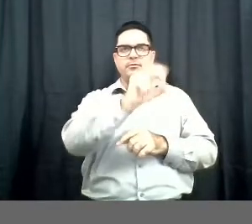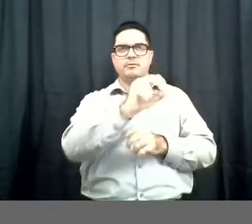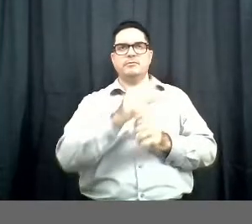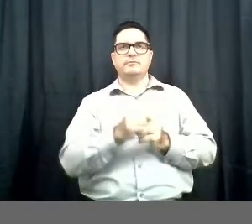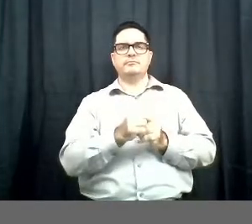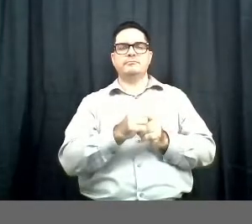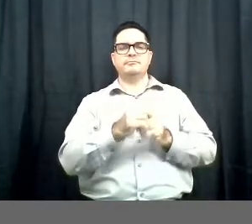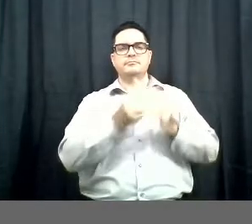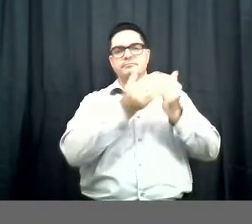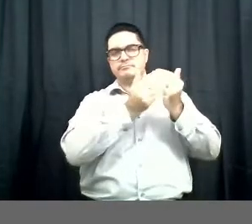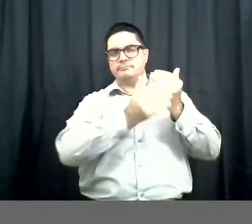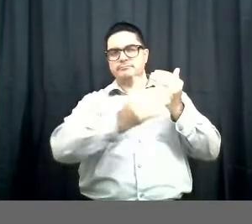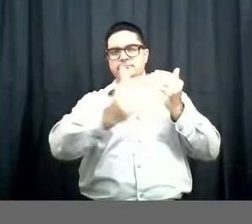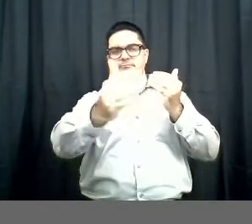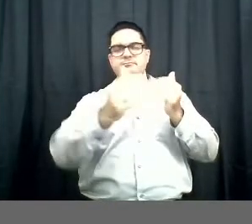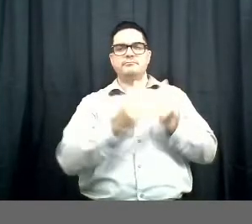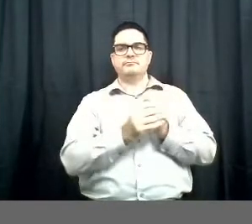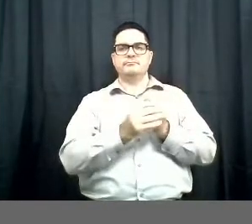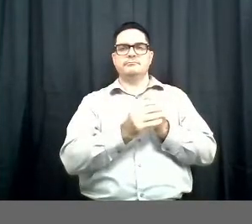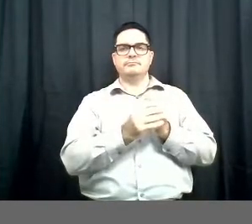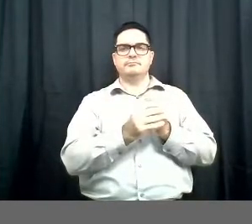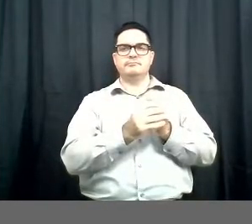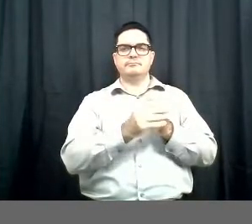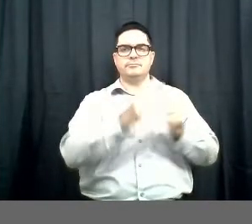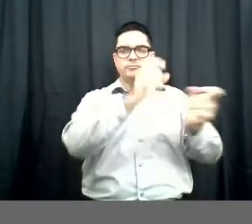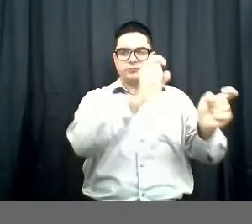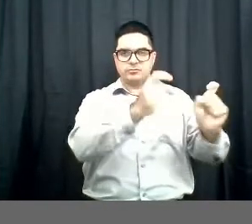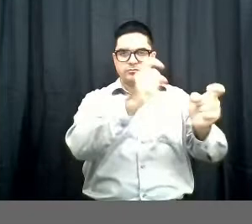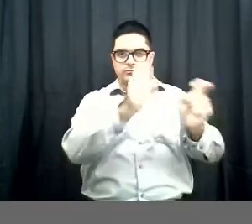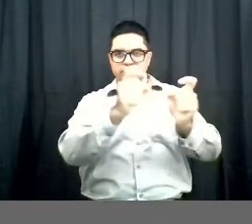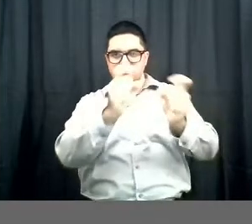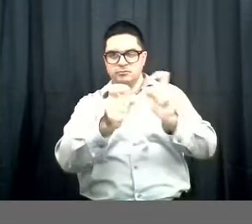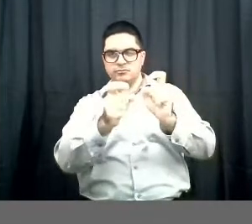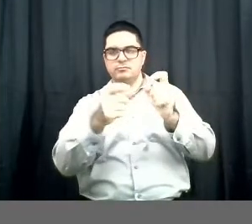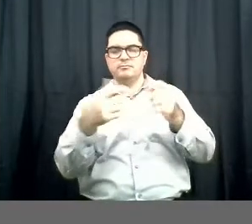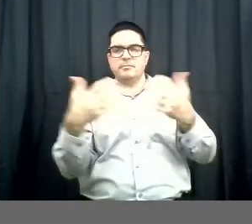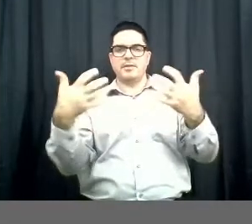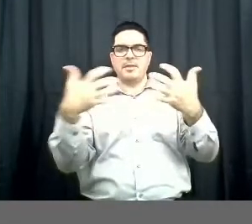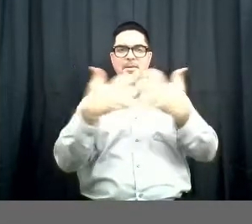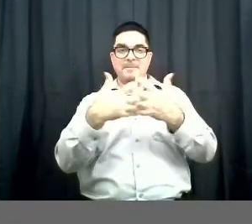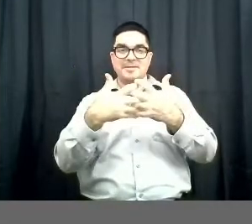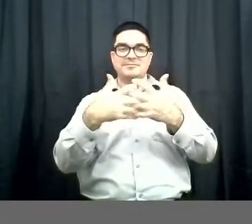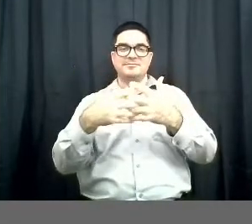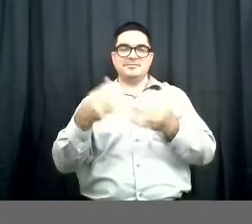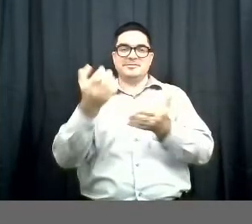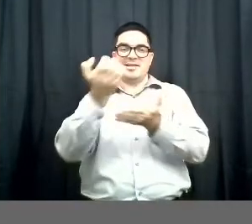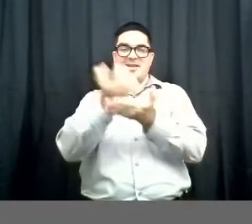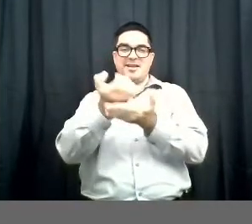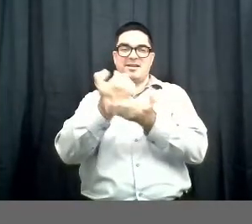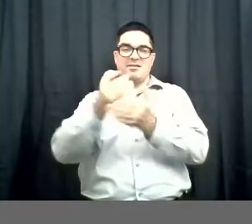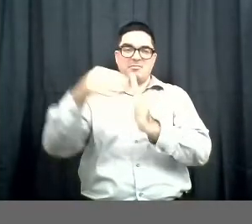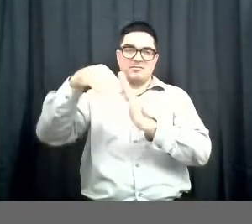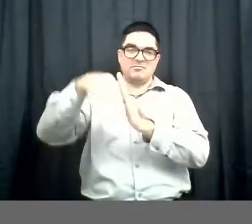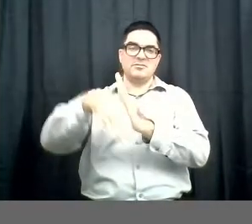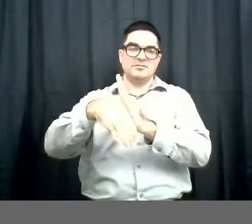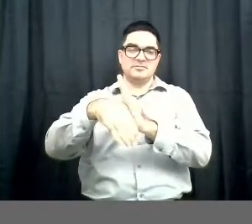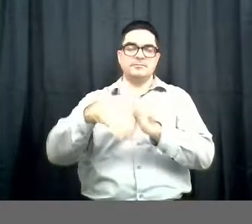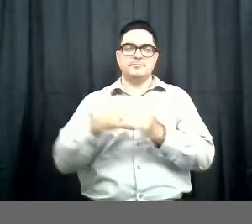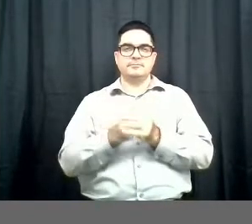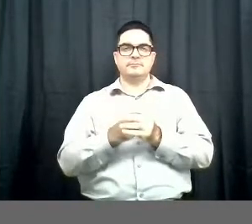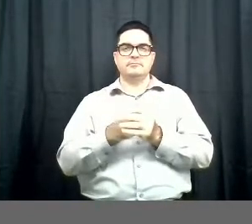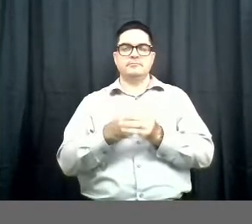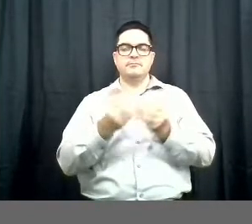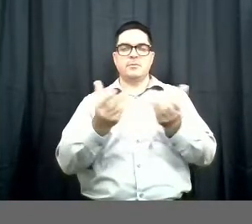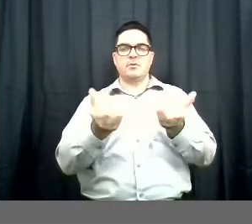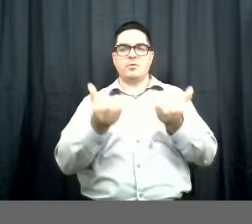structure that reflects the results of the deepening economic crisis post-COVID. The outlines of the proposal are largely similar